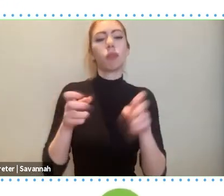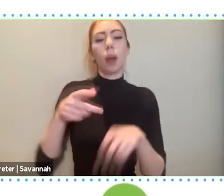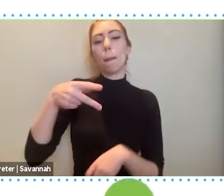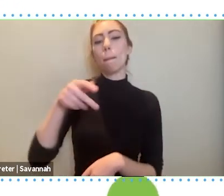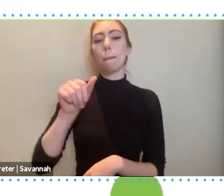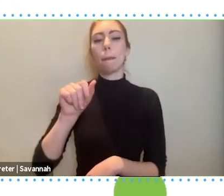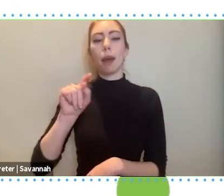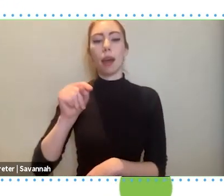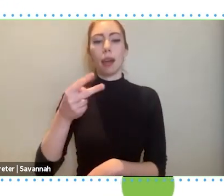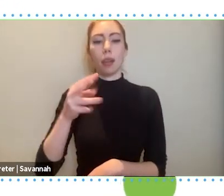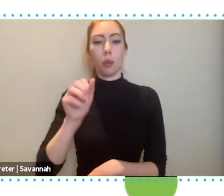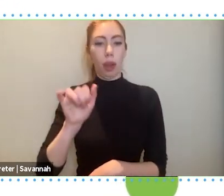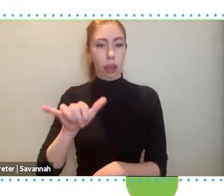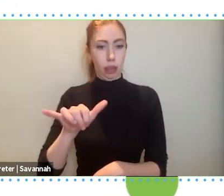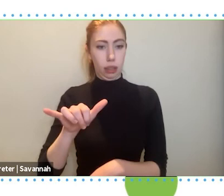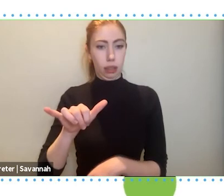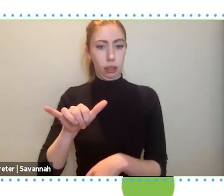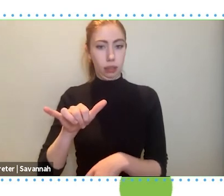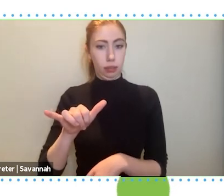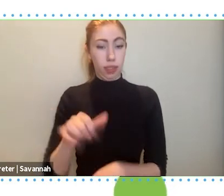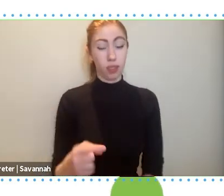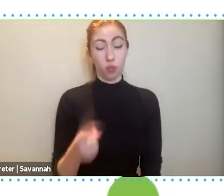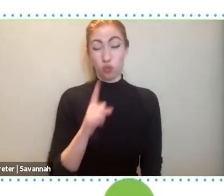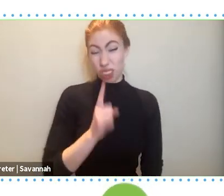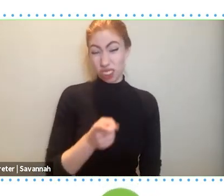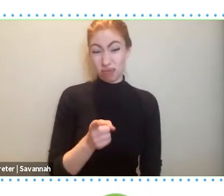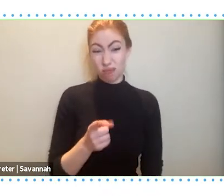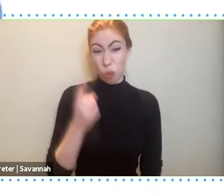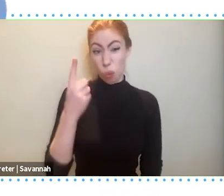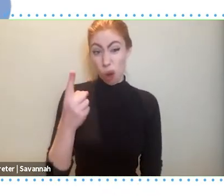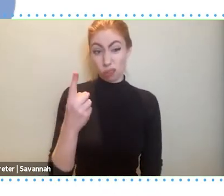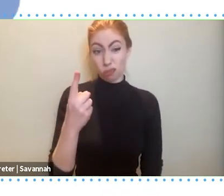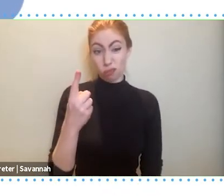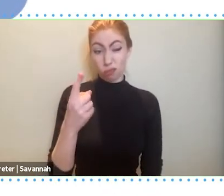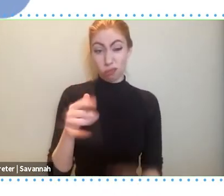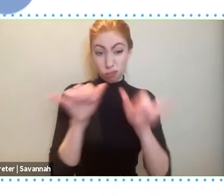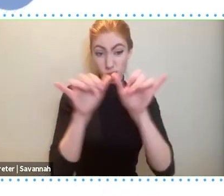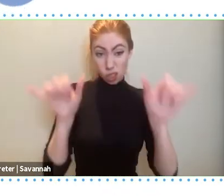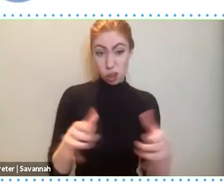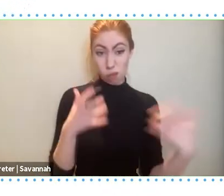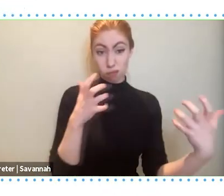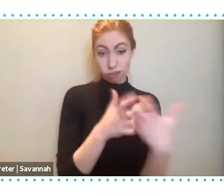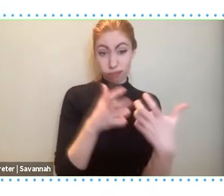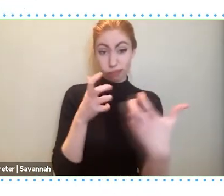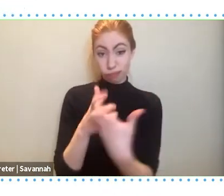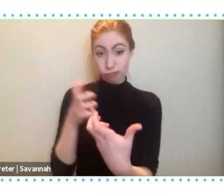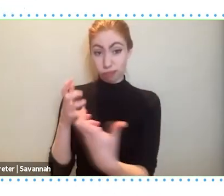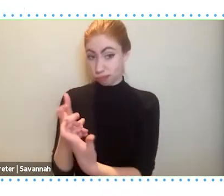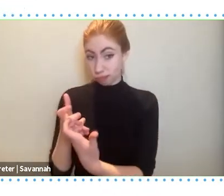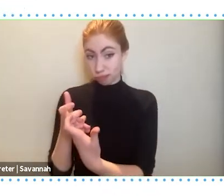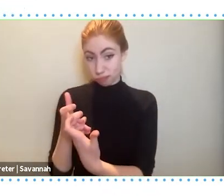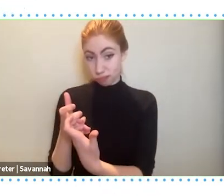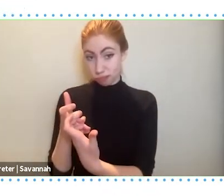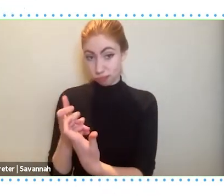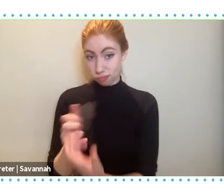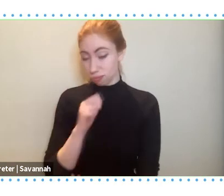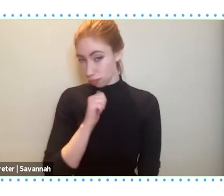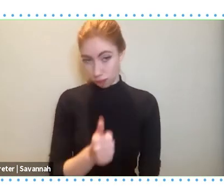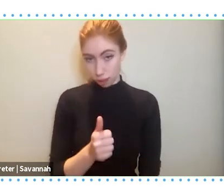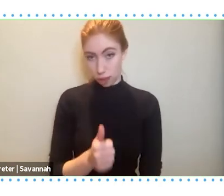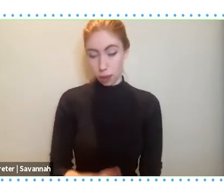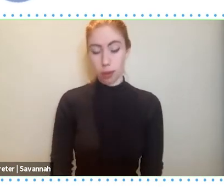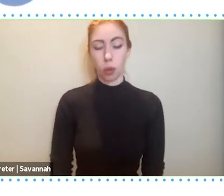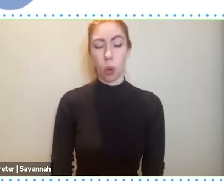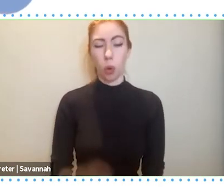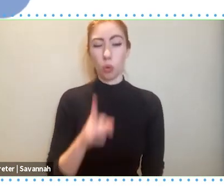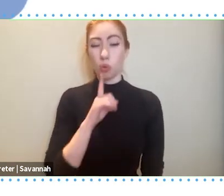If it is one size fits one, if it really is looking at what do we need for our organization, but